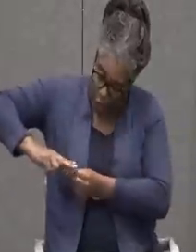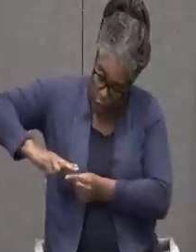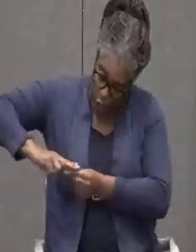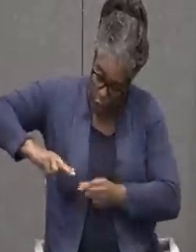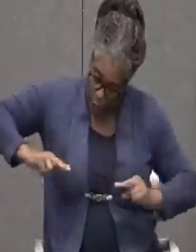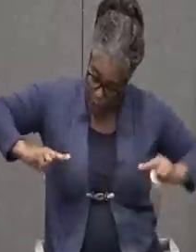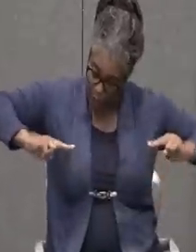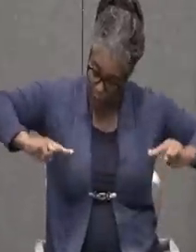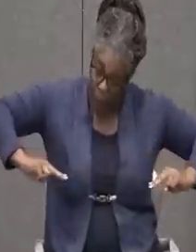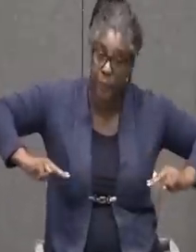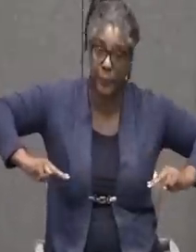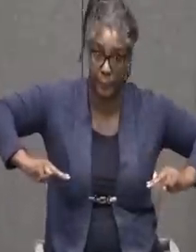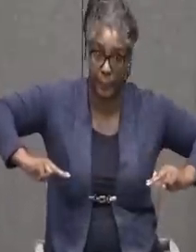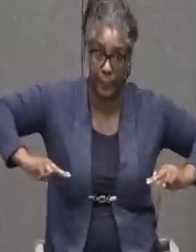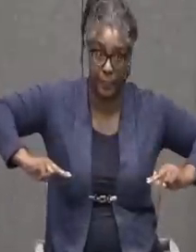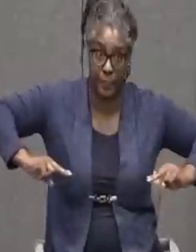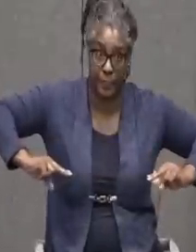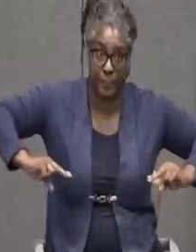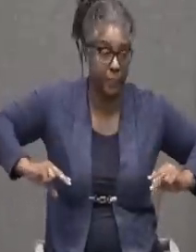And